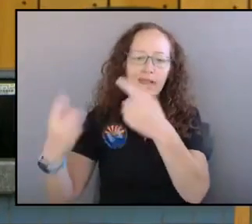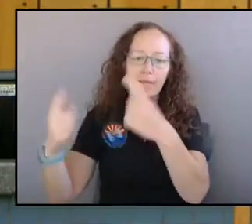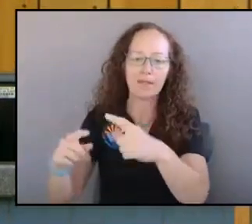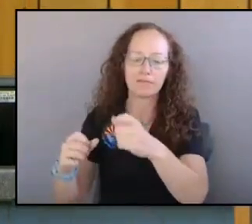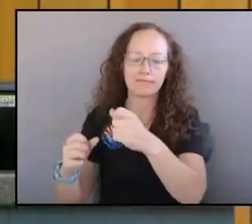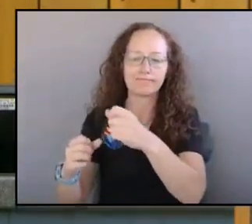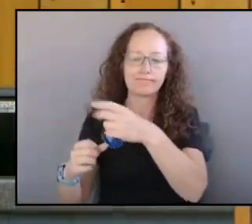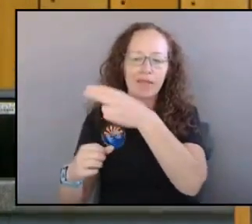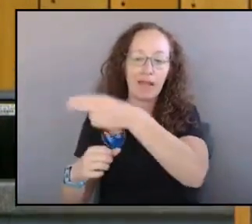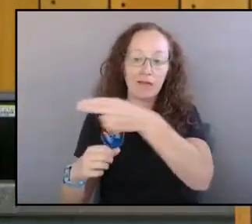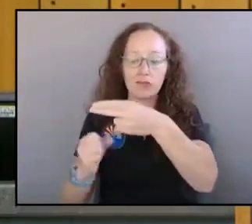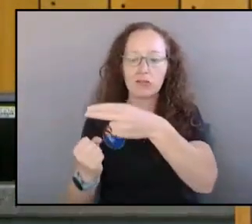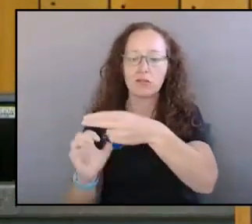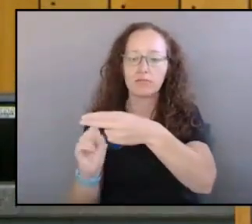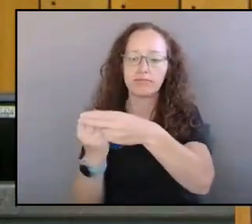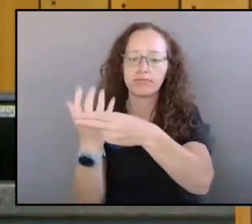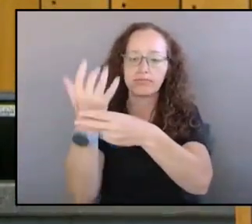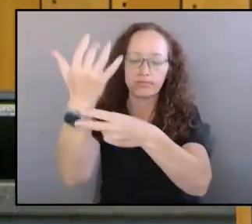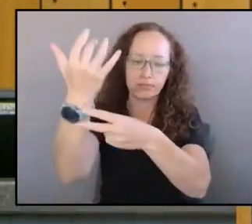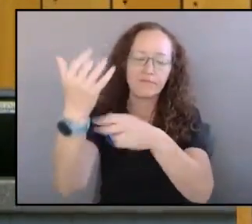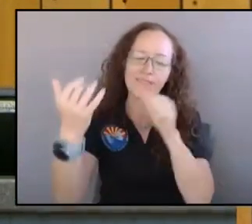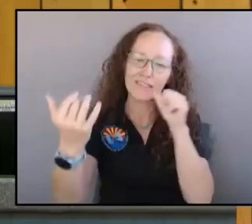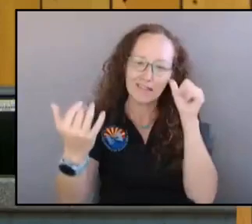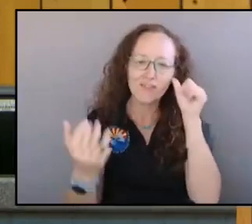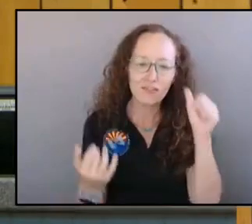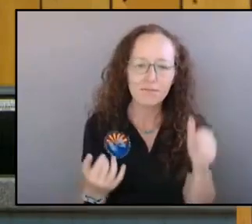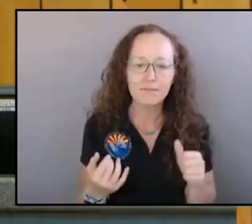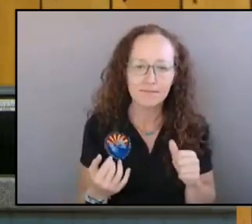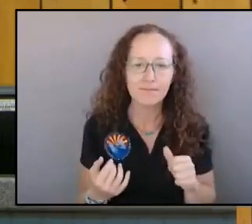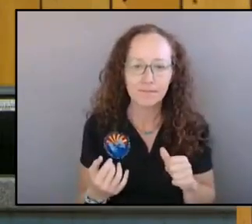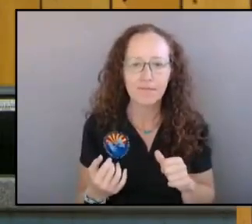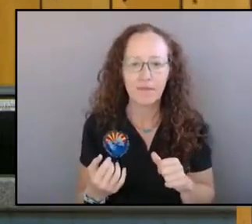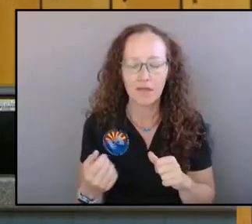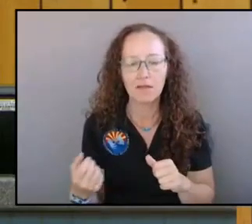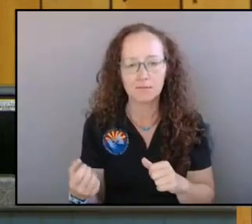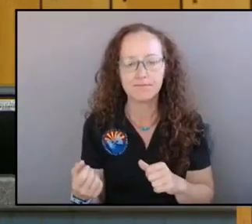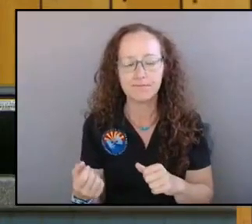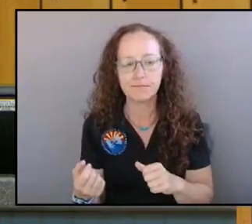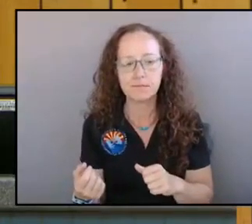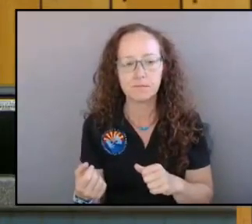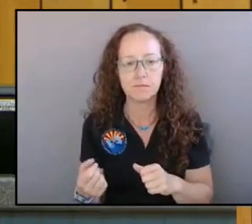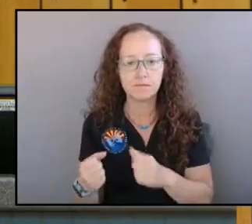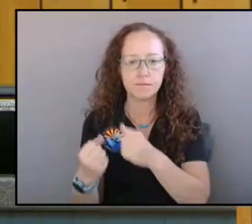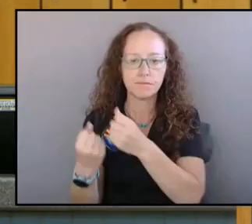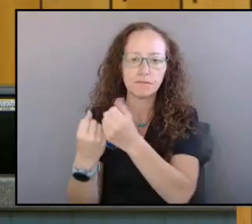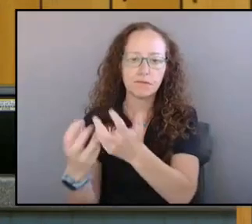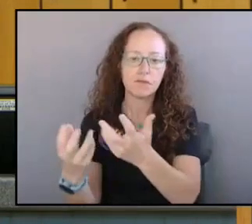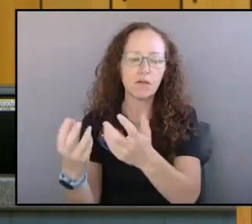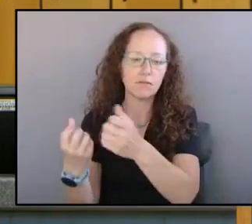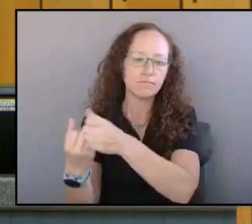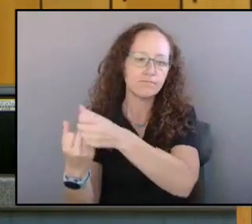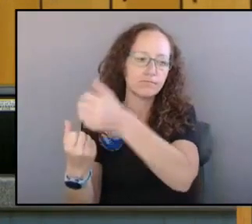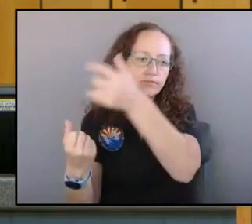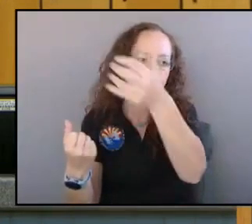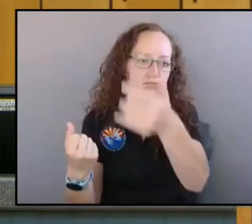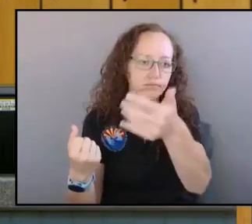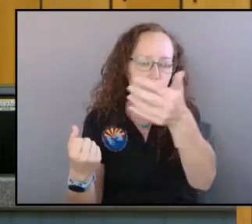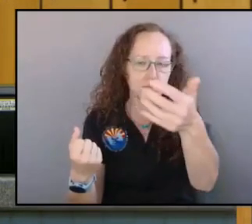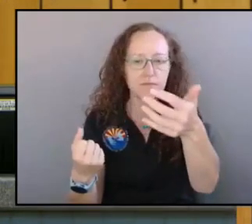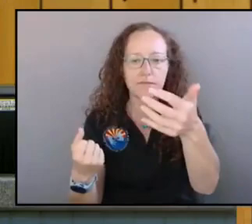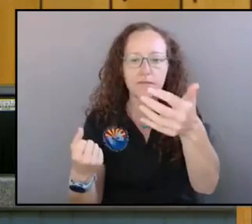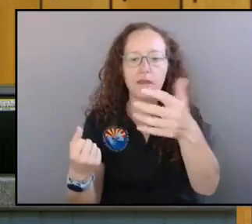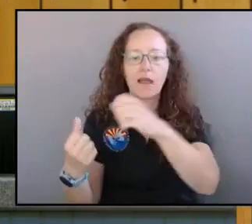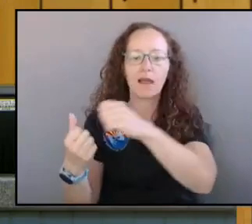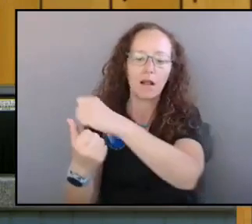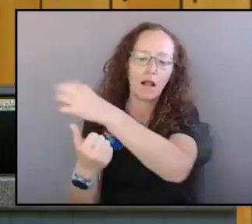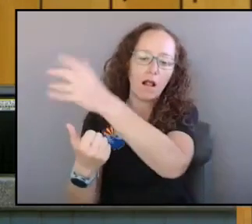had some rollout. Some of the heat from up here came down here and caused more fire, and then it's kind of connected back to the main fire. Crews